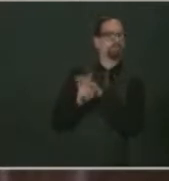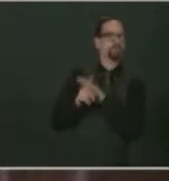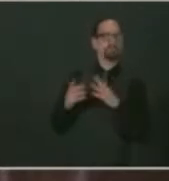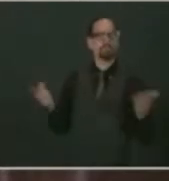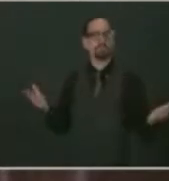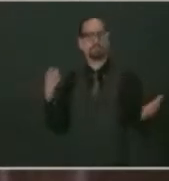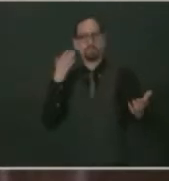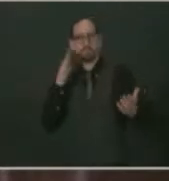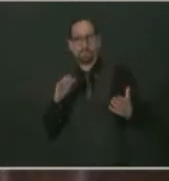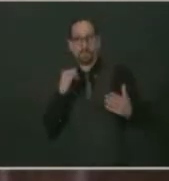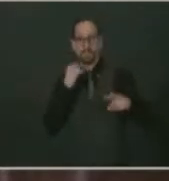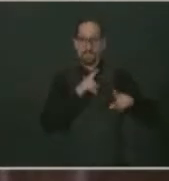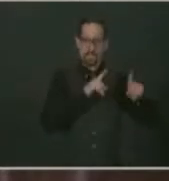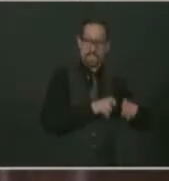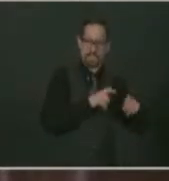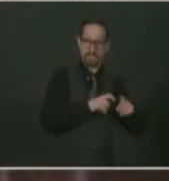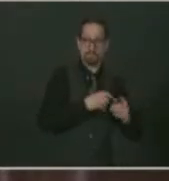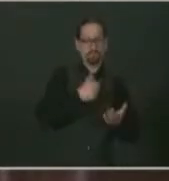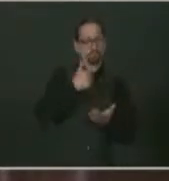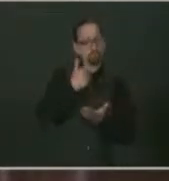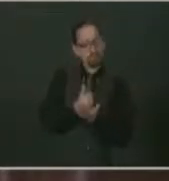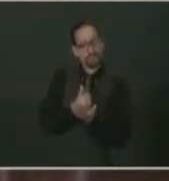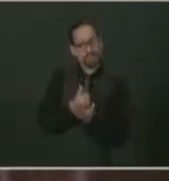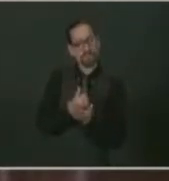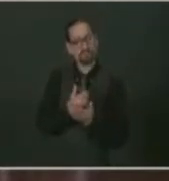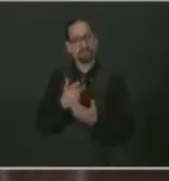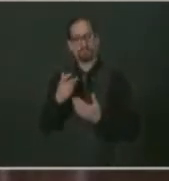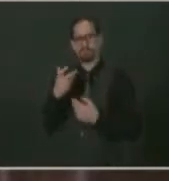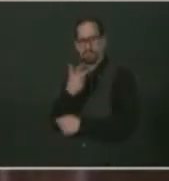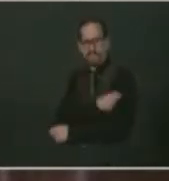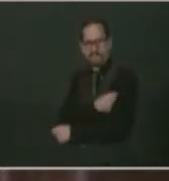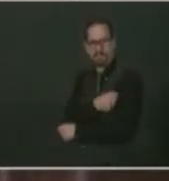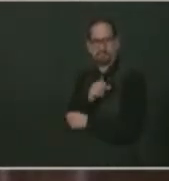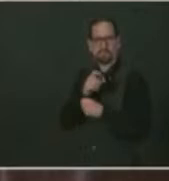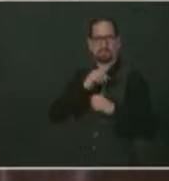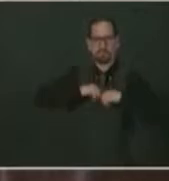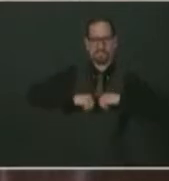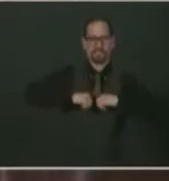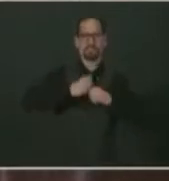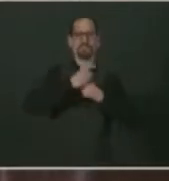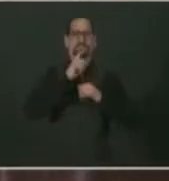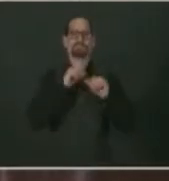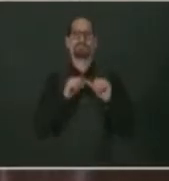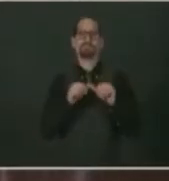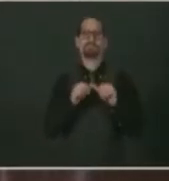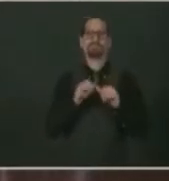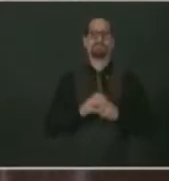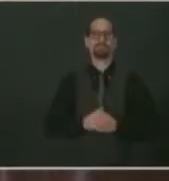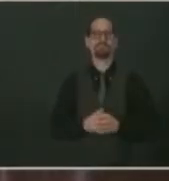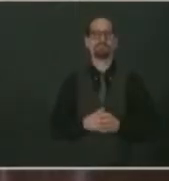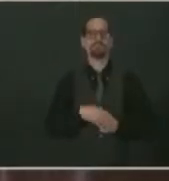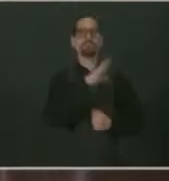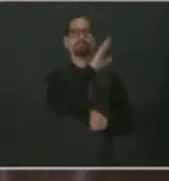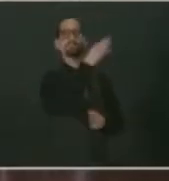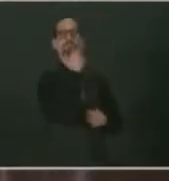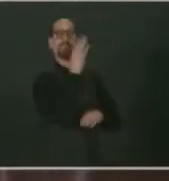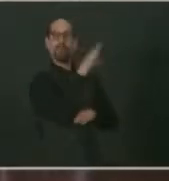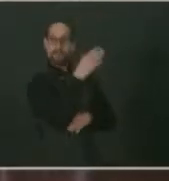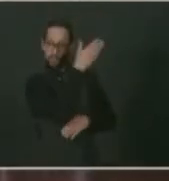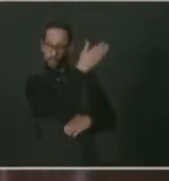are critical to getting us through this. Doctor, good afternoon. You mentioned that we're seeing a